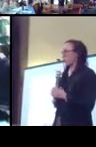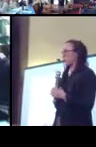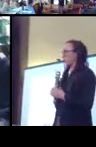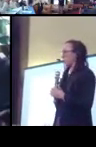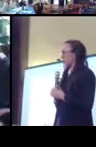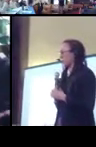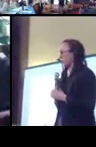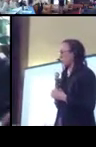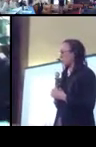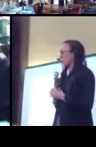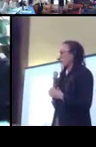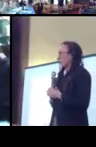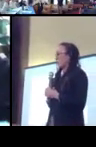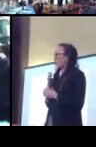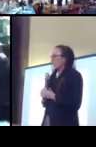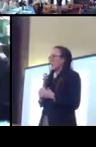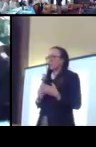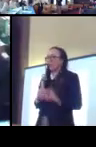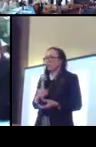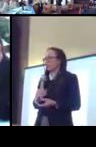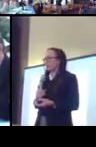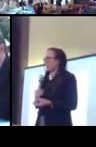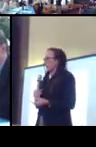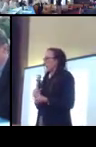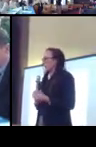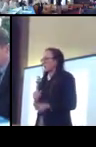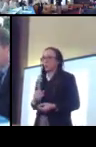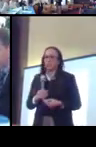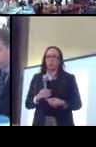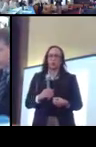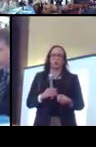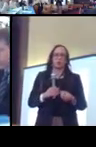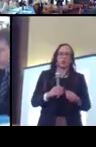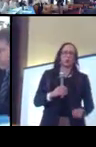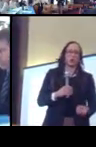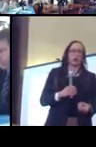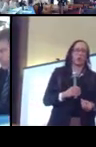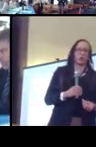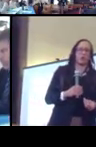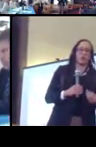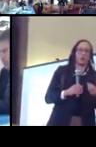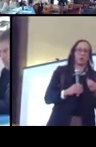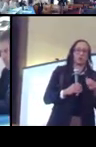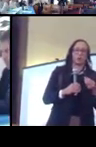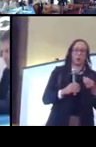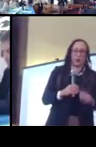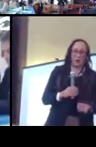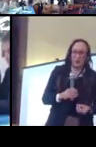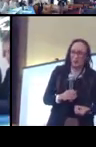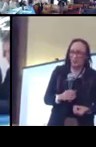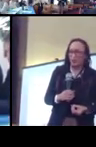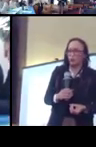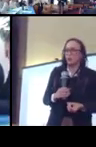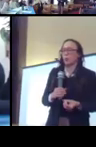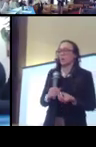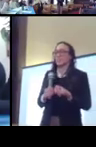also continue to build momentum. And lastly, continuing to build on the repair